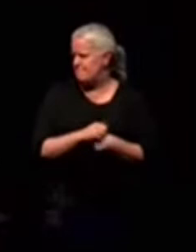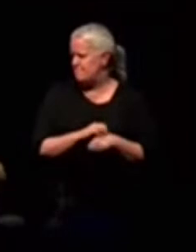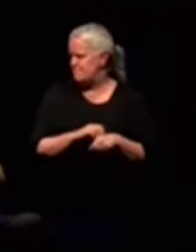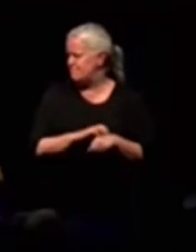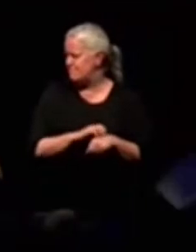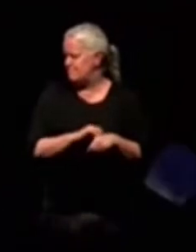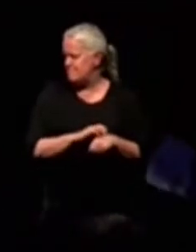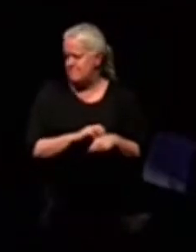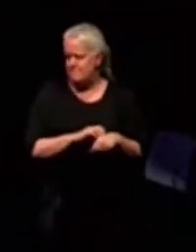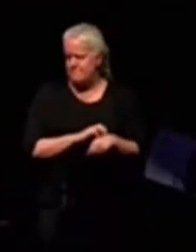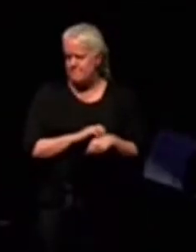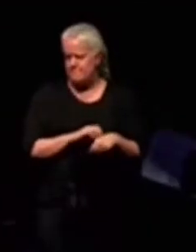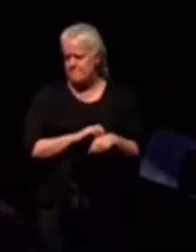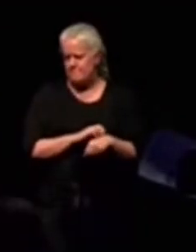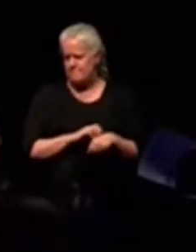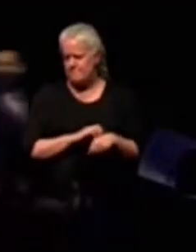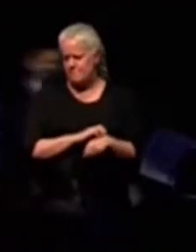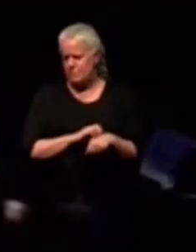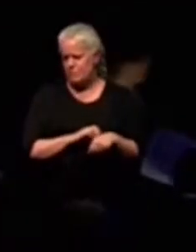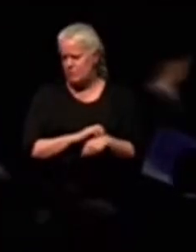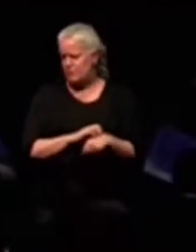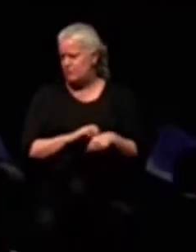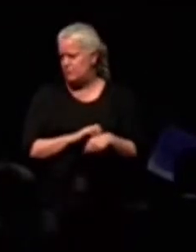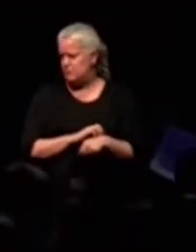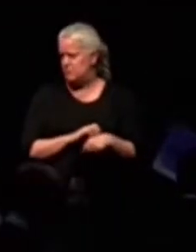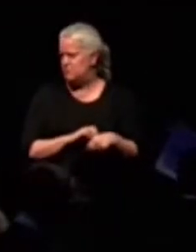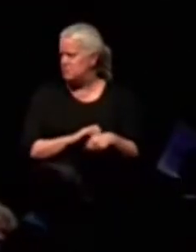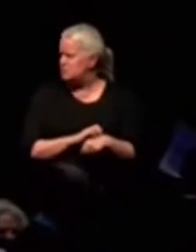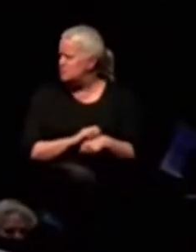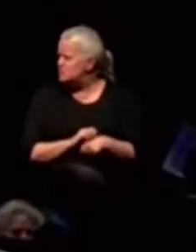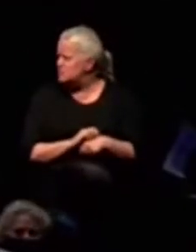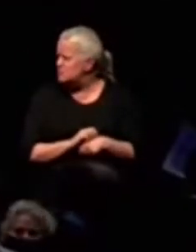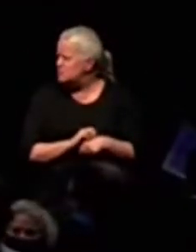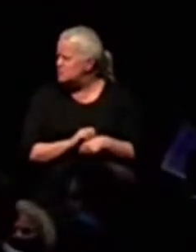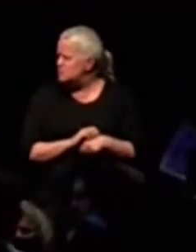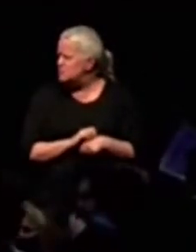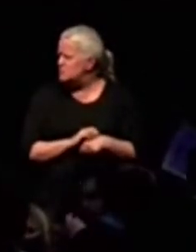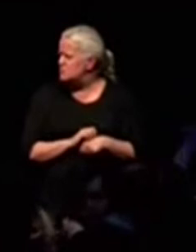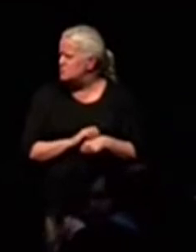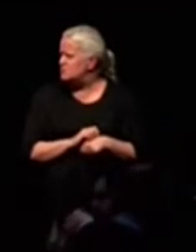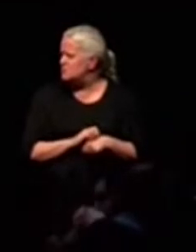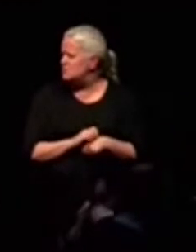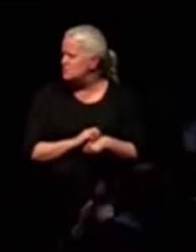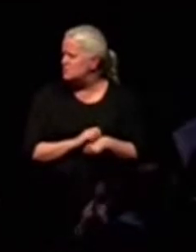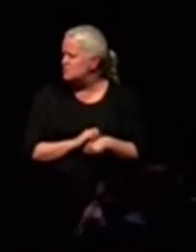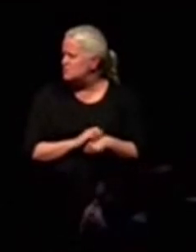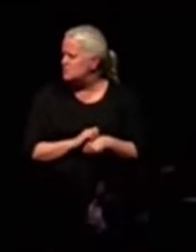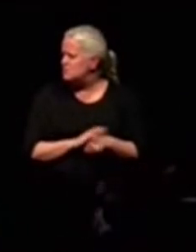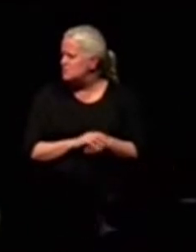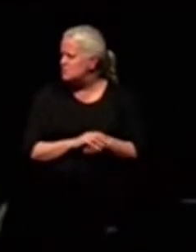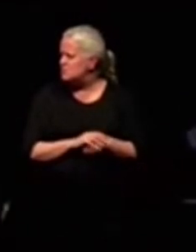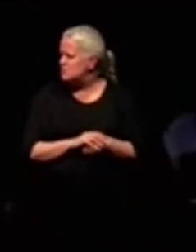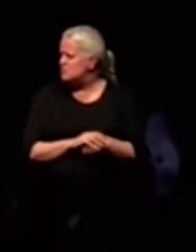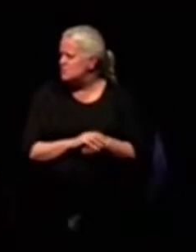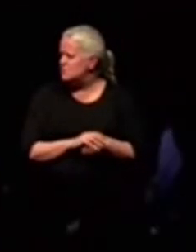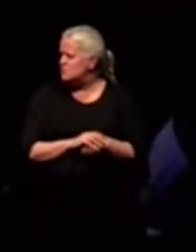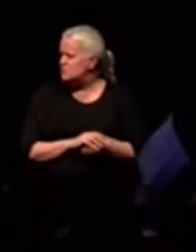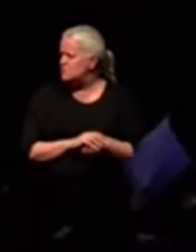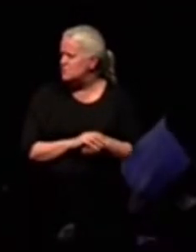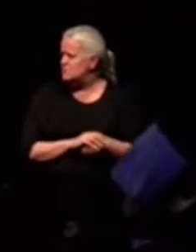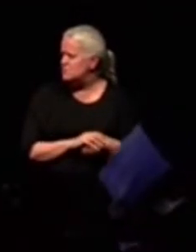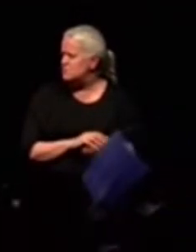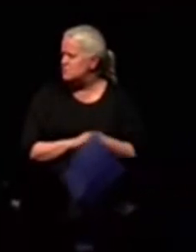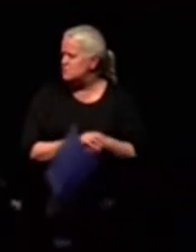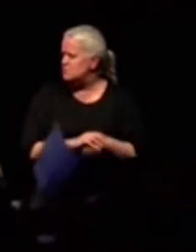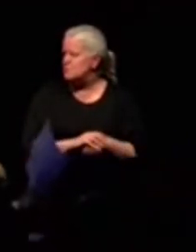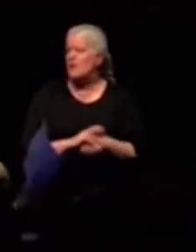deal with United States Secret Service, I have to move everybody here back quite a ways. Just everybody just back up, because